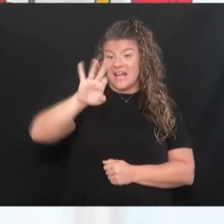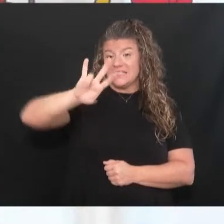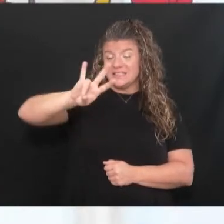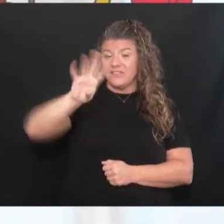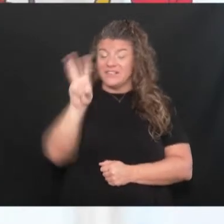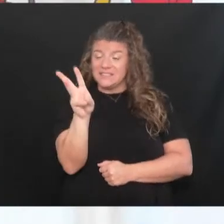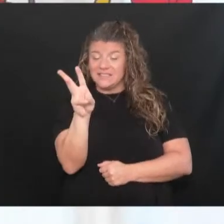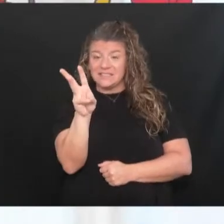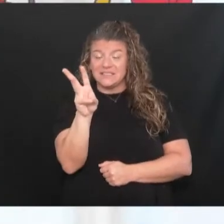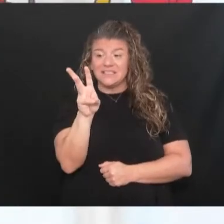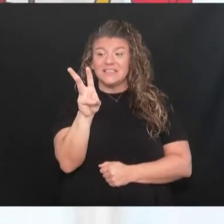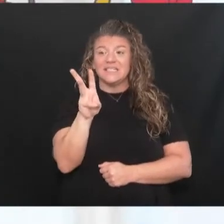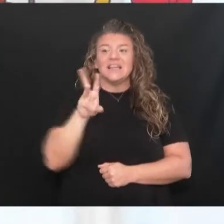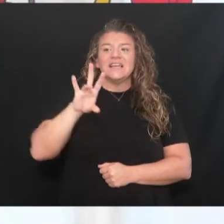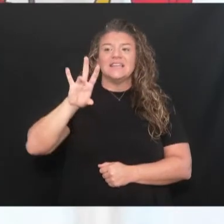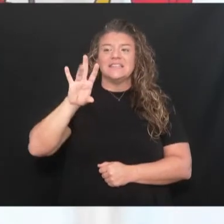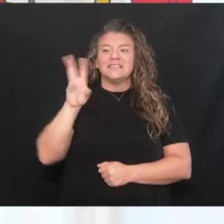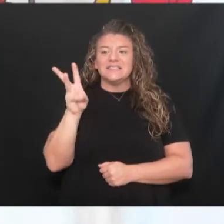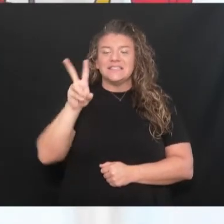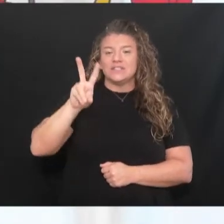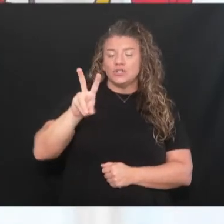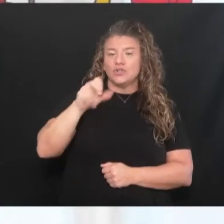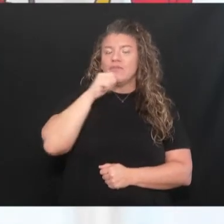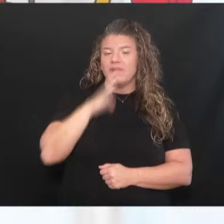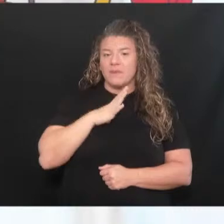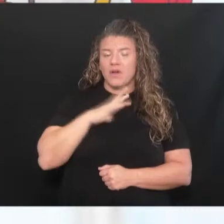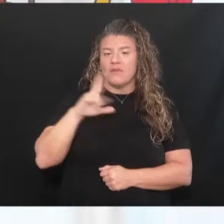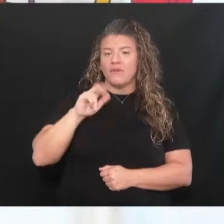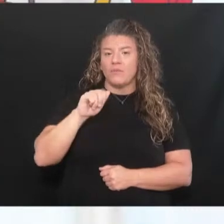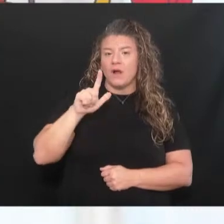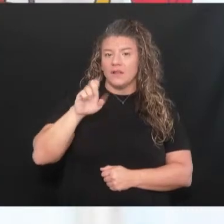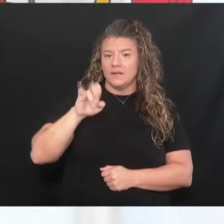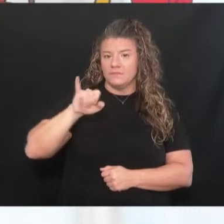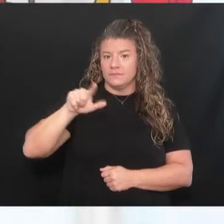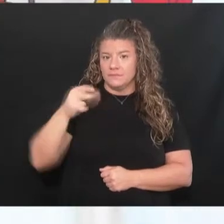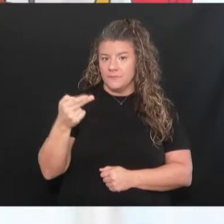2,976th death is a 62-year-old female from Raleigh County.